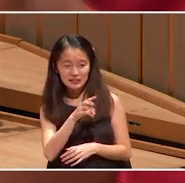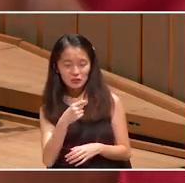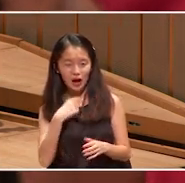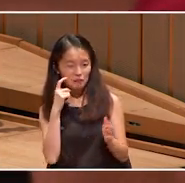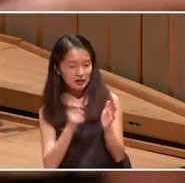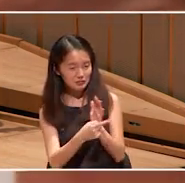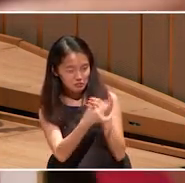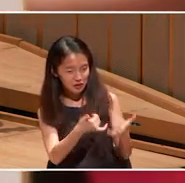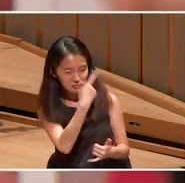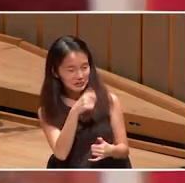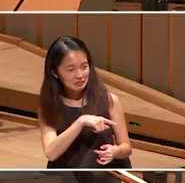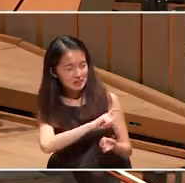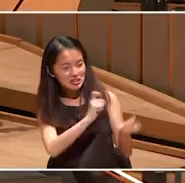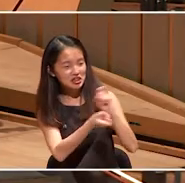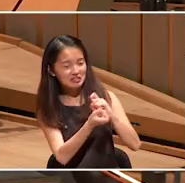changed at all.